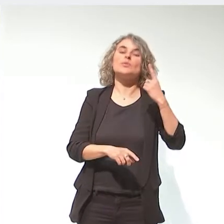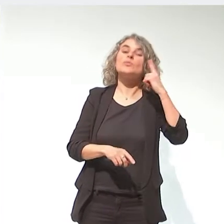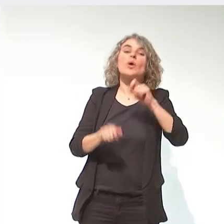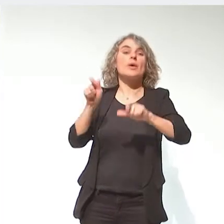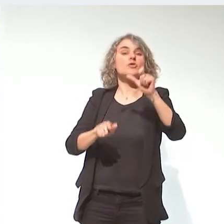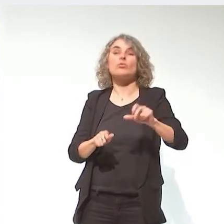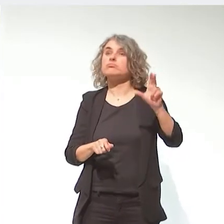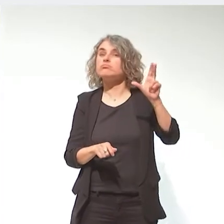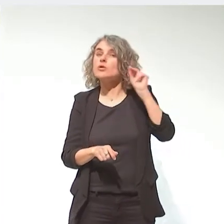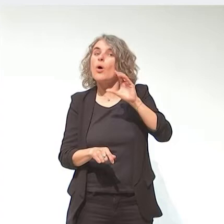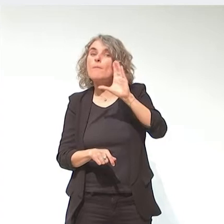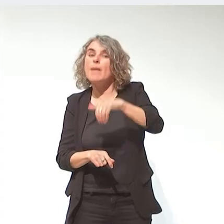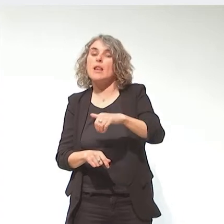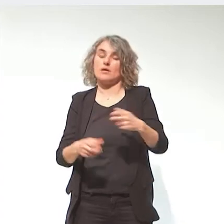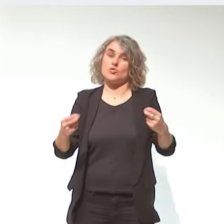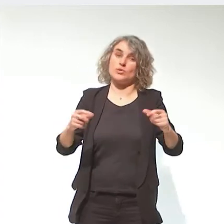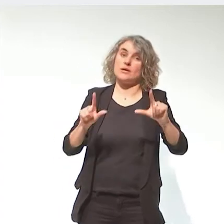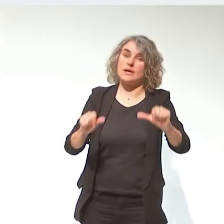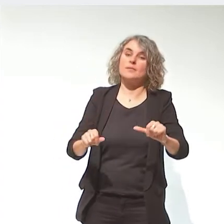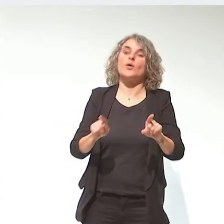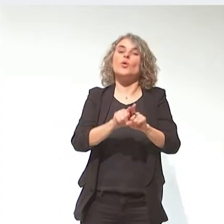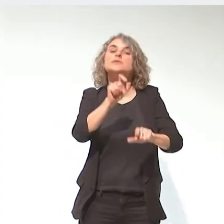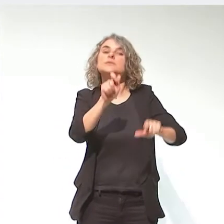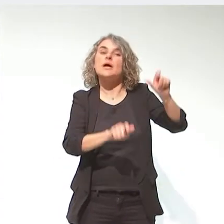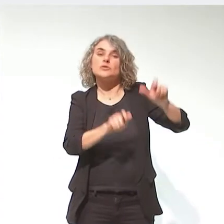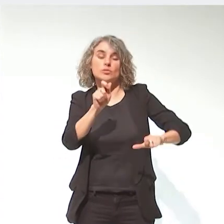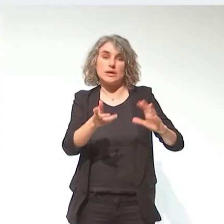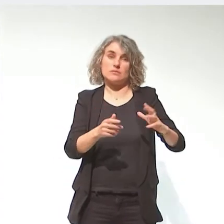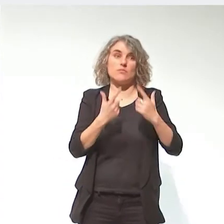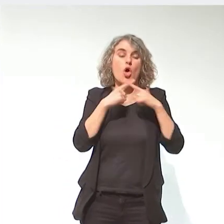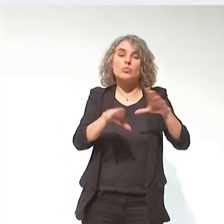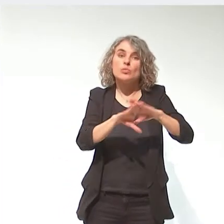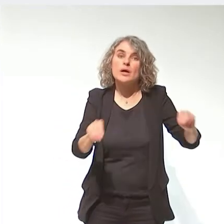approach for as a basis of the recently